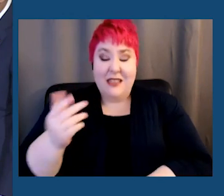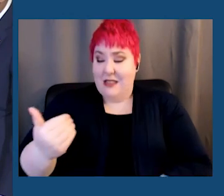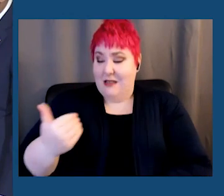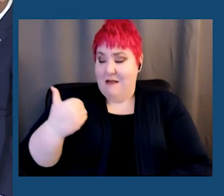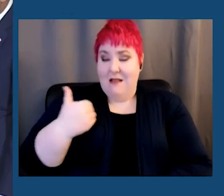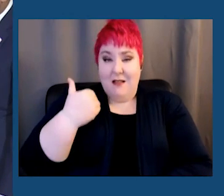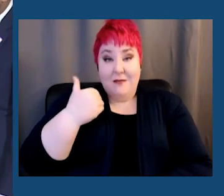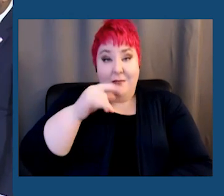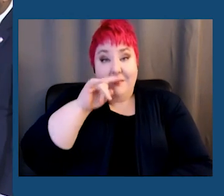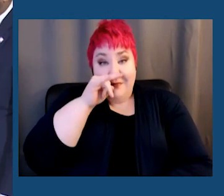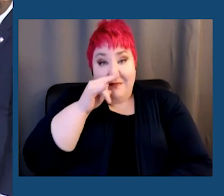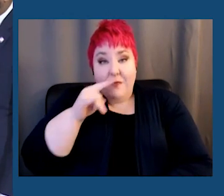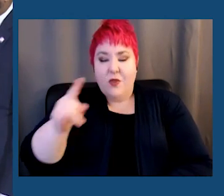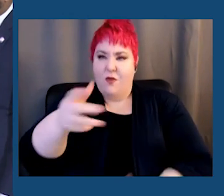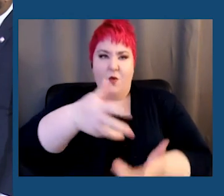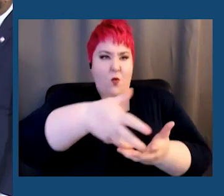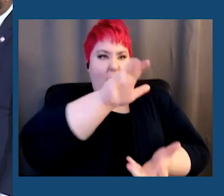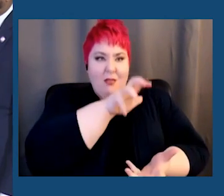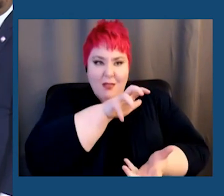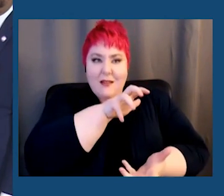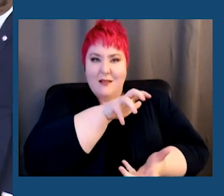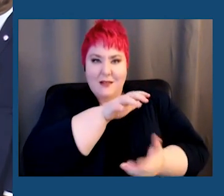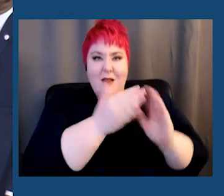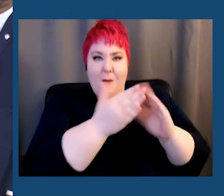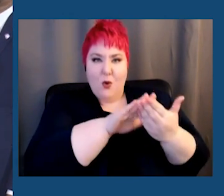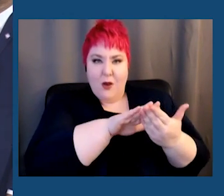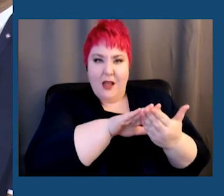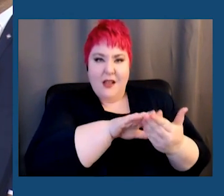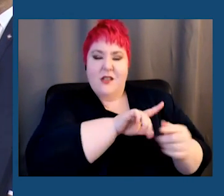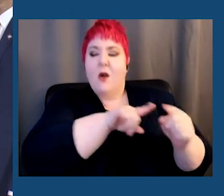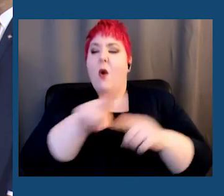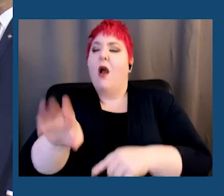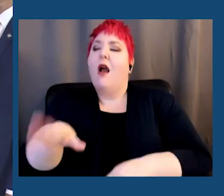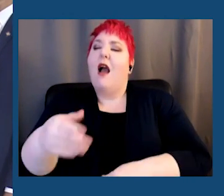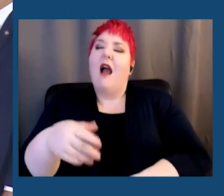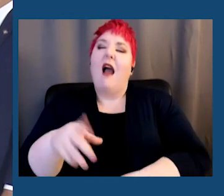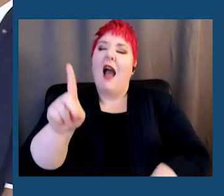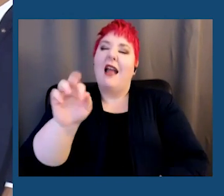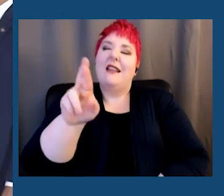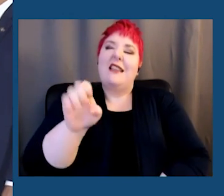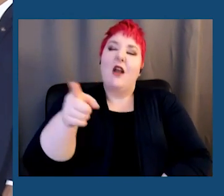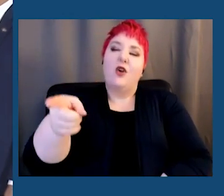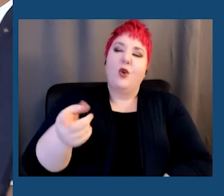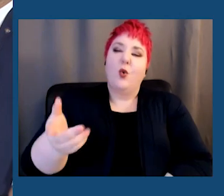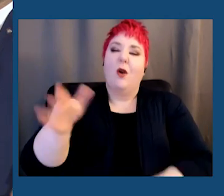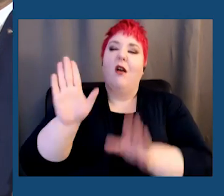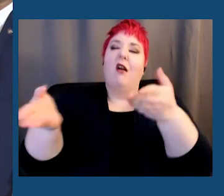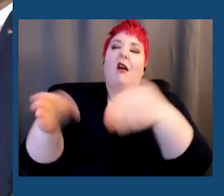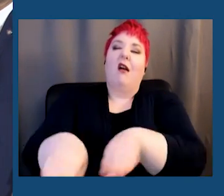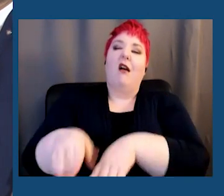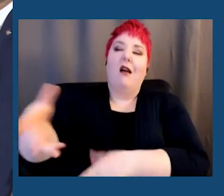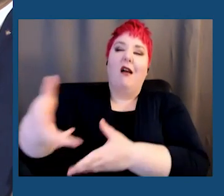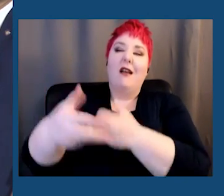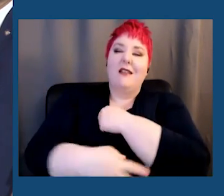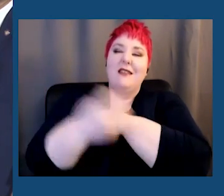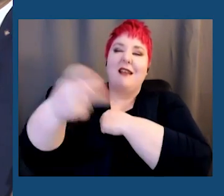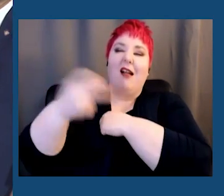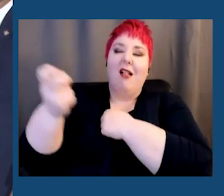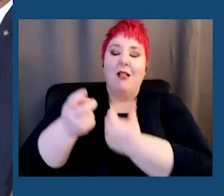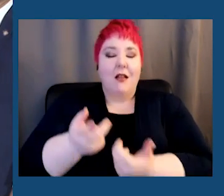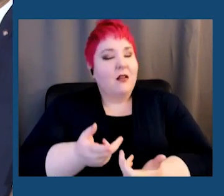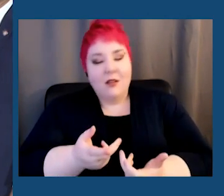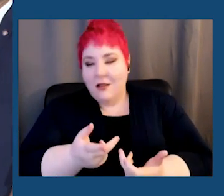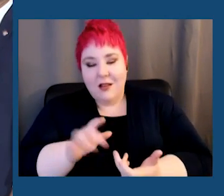communities go into stores and dare each other about how much they can walk out of the store with. And this is just, it closes down stores,